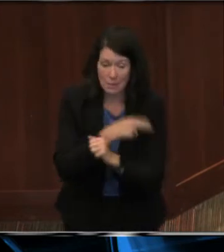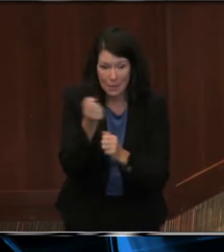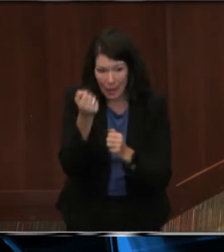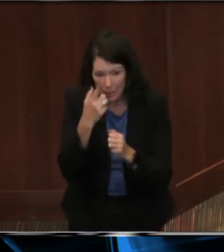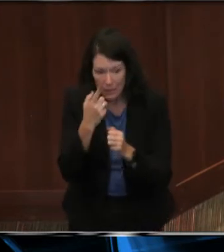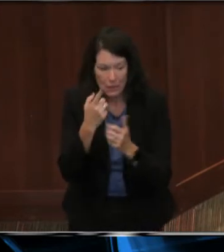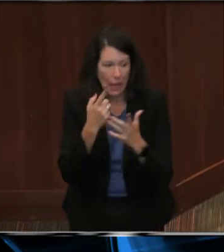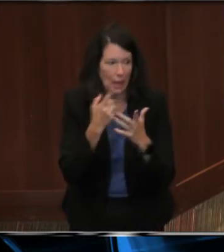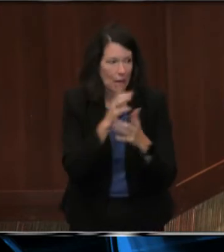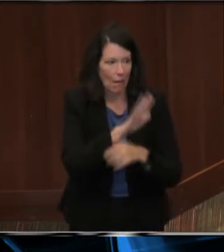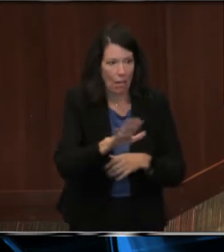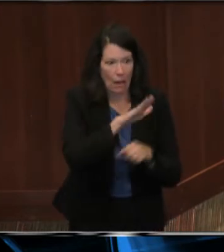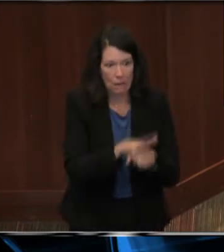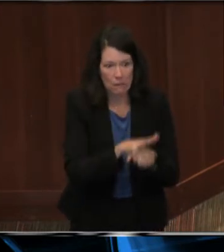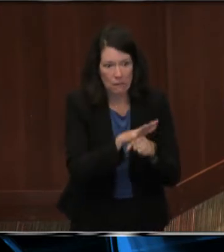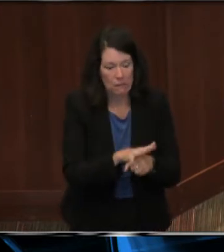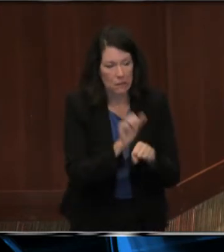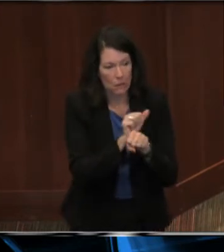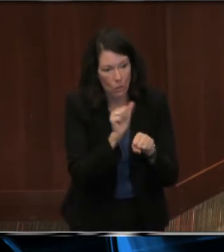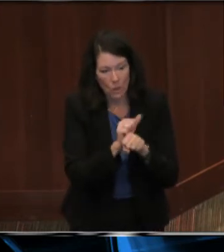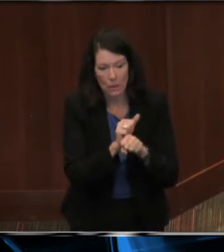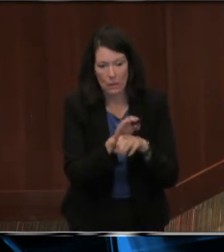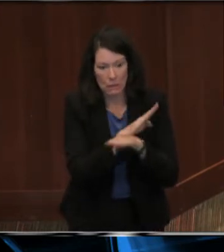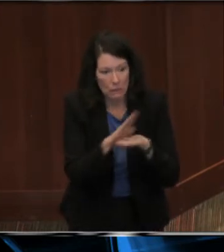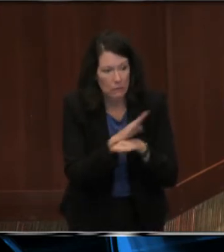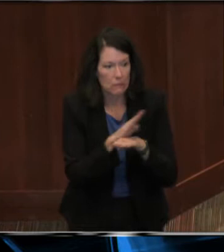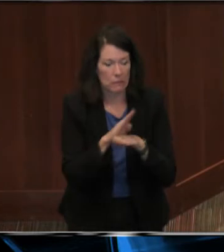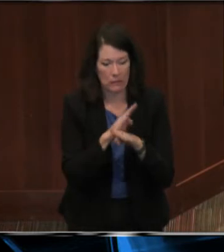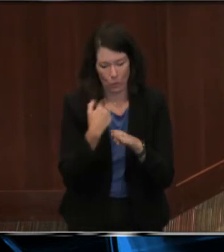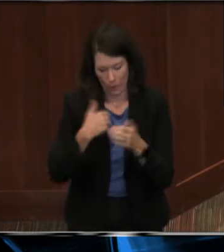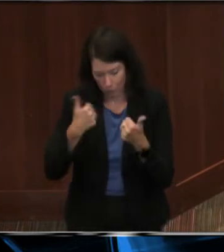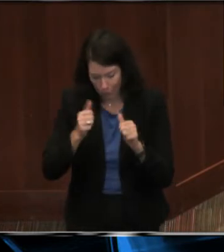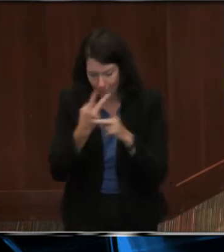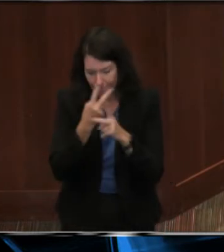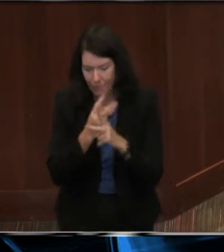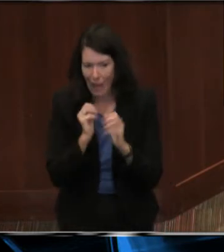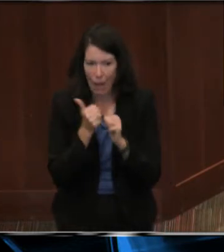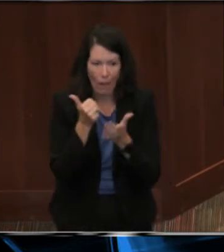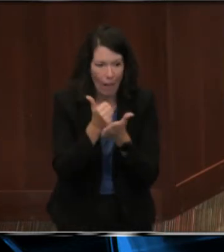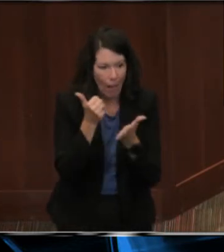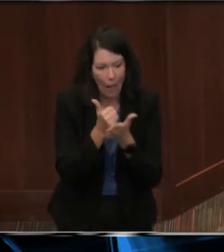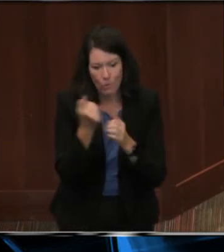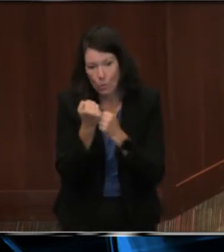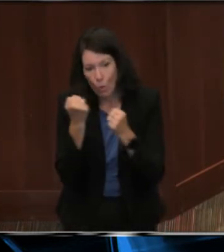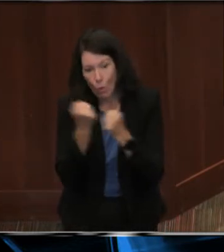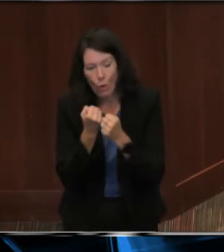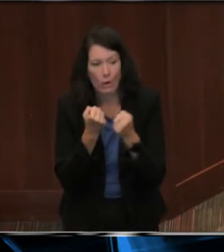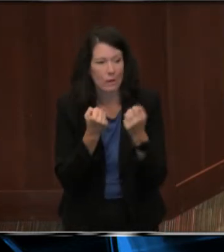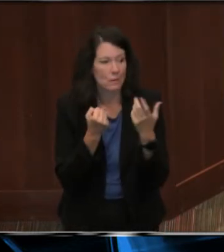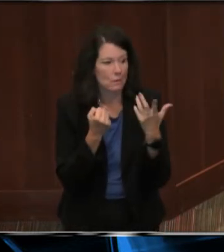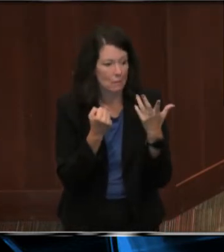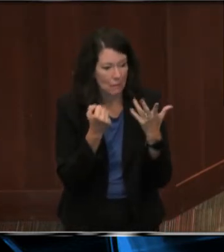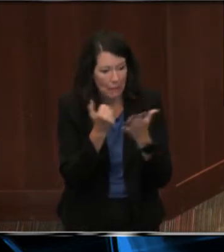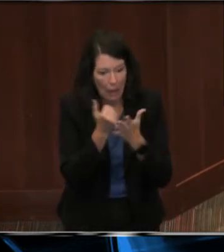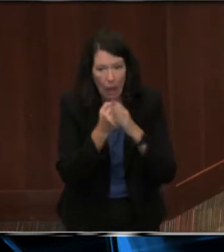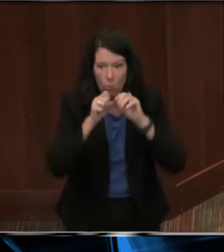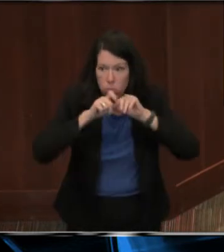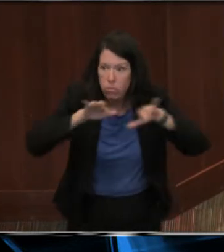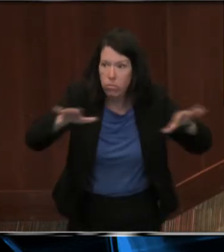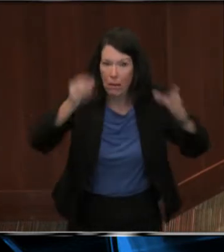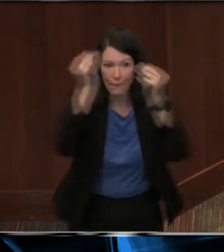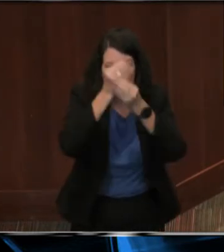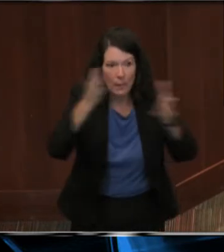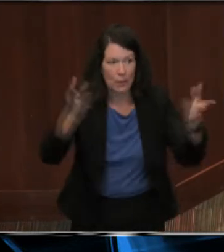those pressures on them so that we can be cognizant of how we locally can help to support and get those messages